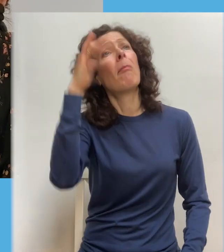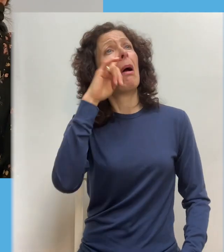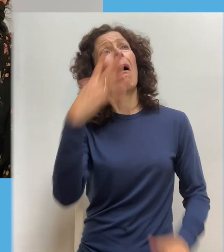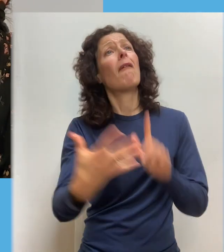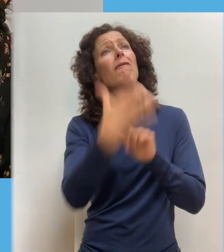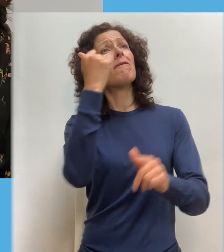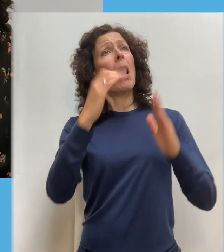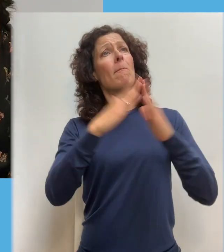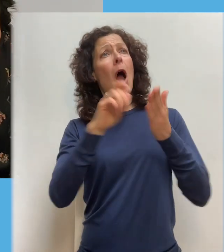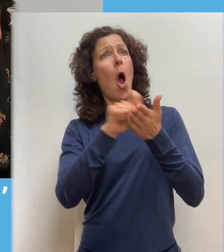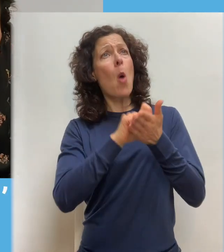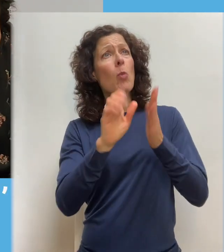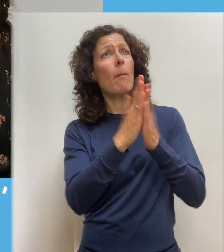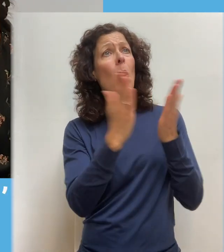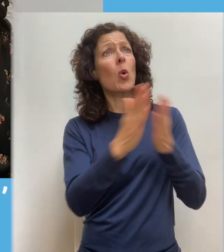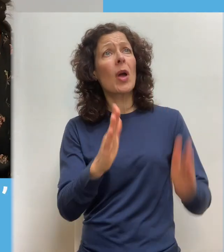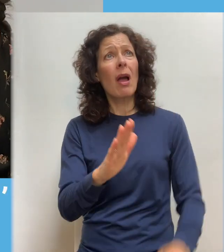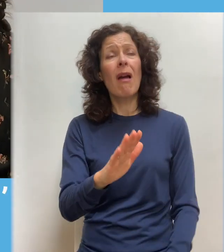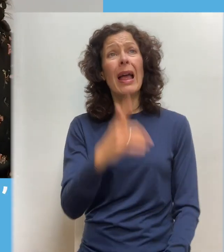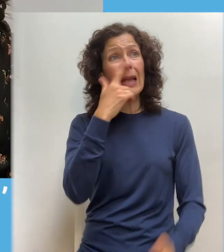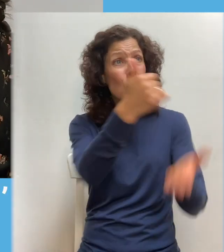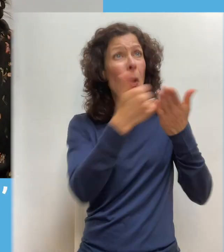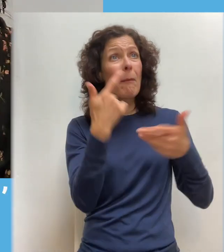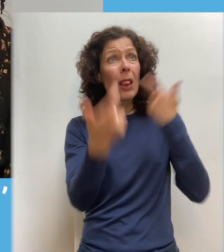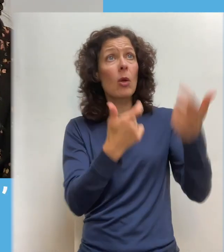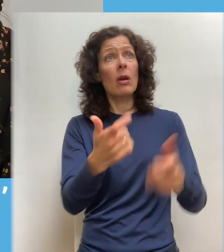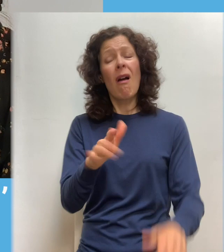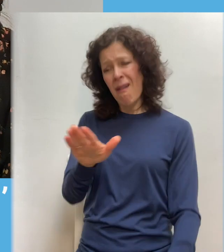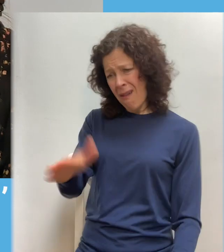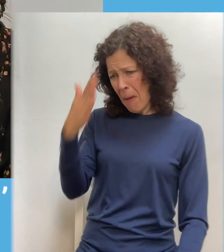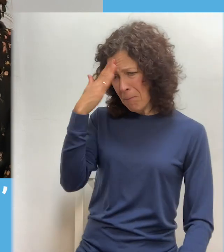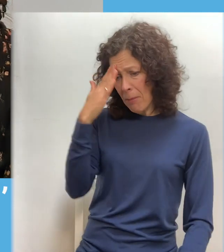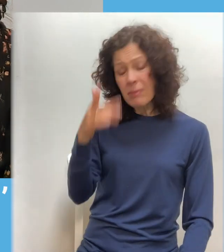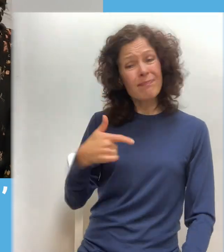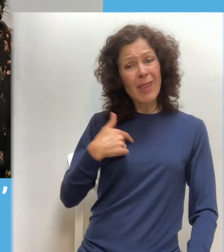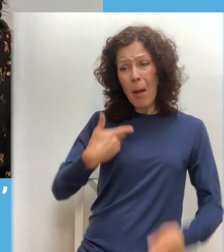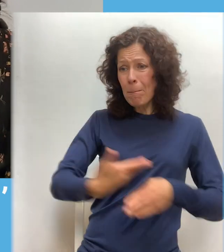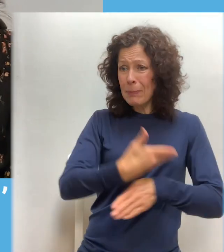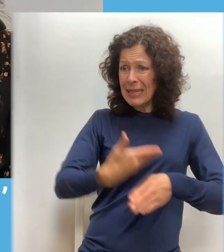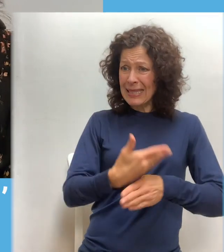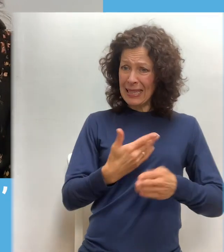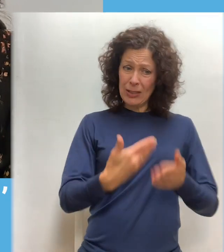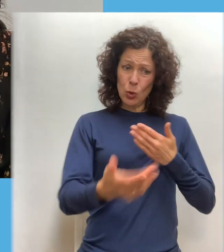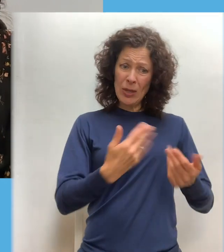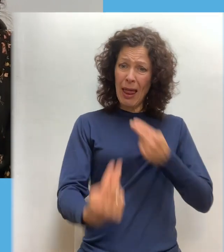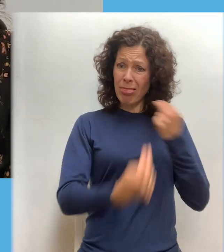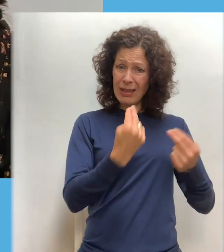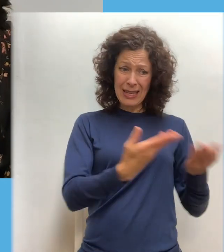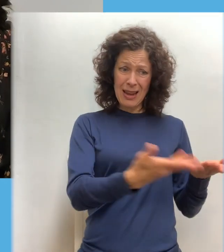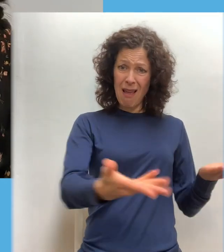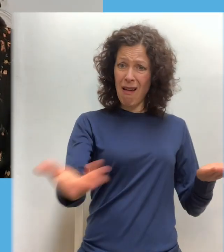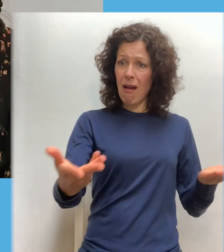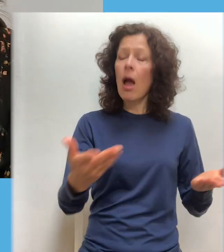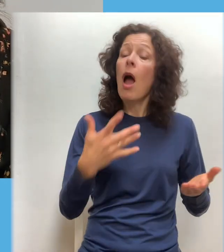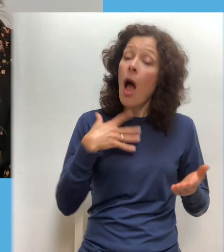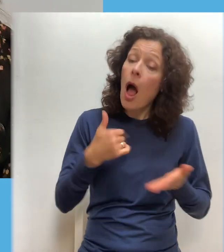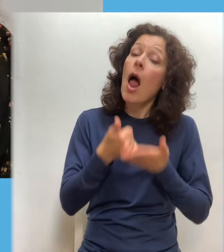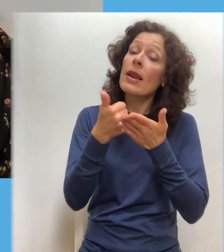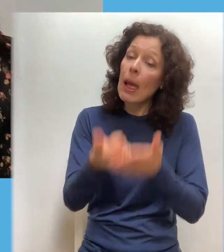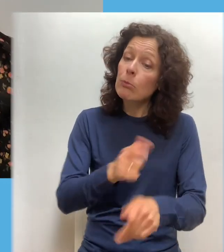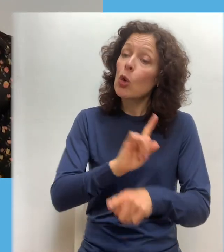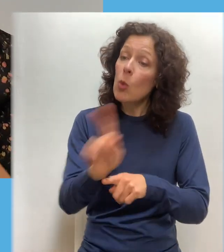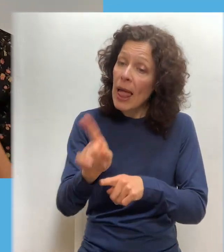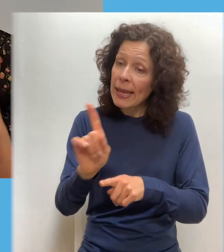look for it?" "I'm putting out the food, Sunny," said Mum. "I'll help you look for it later. Don't worry,